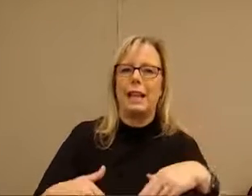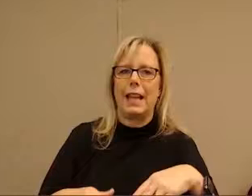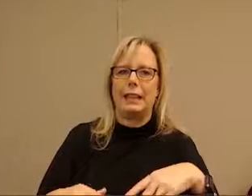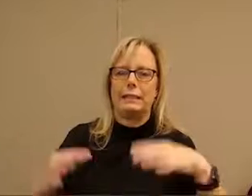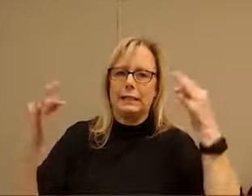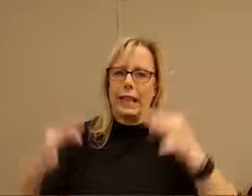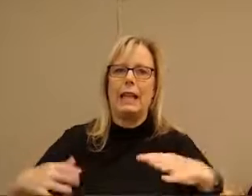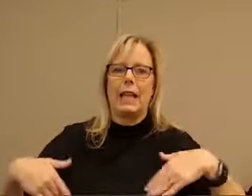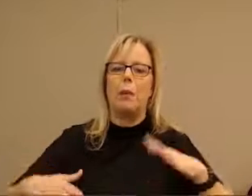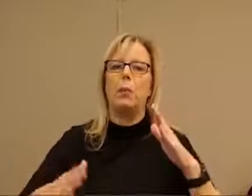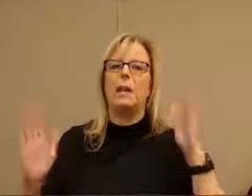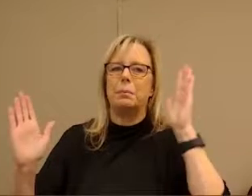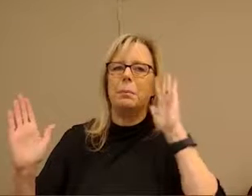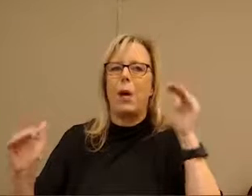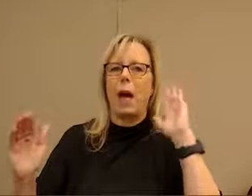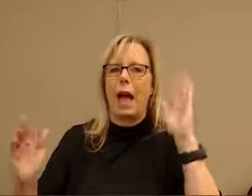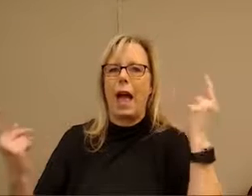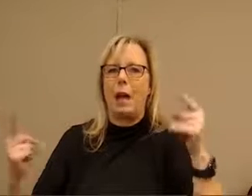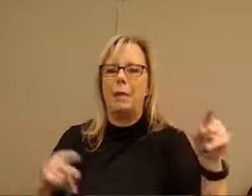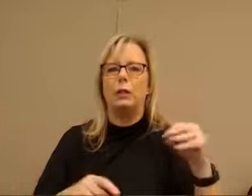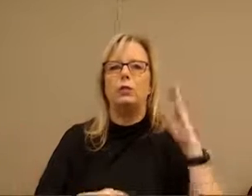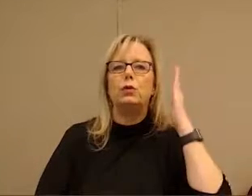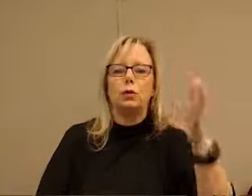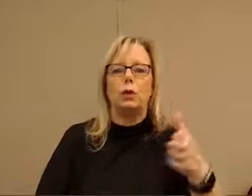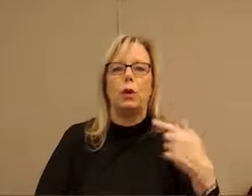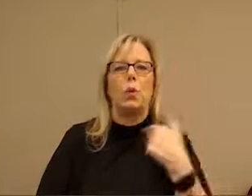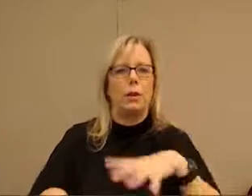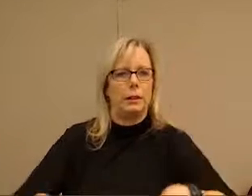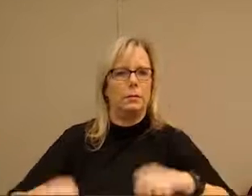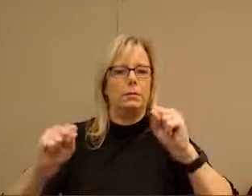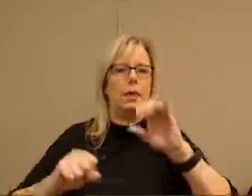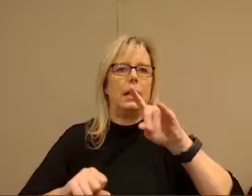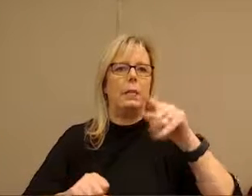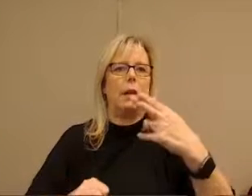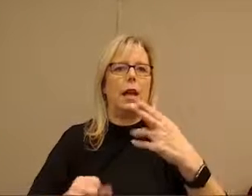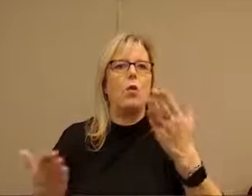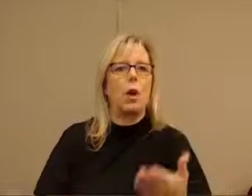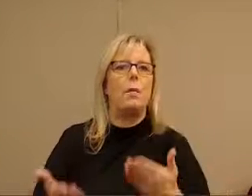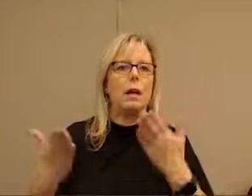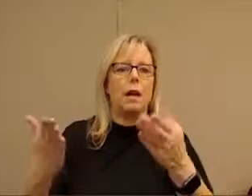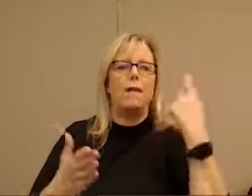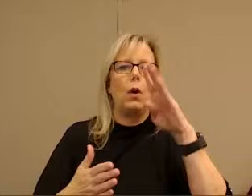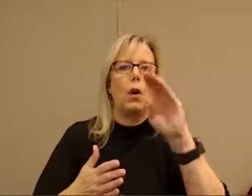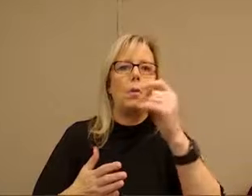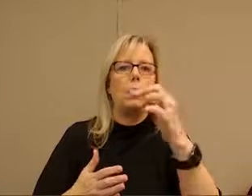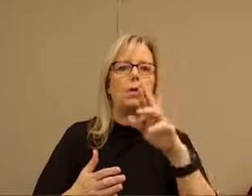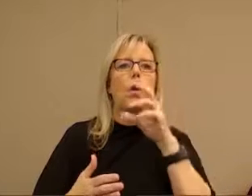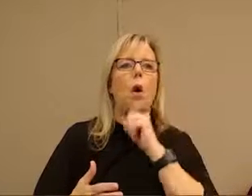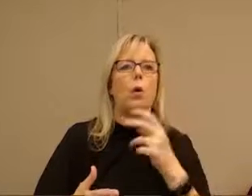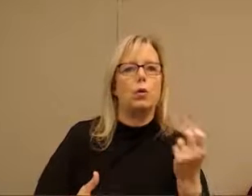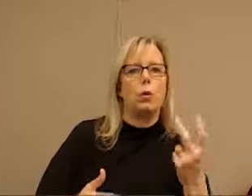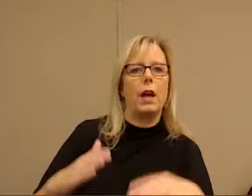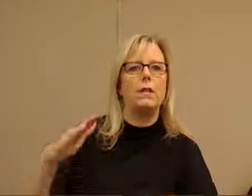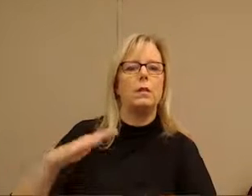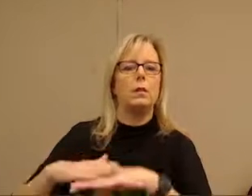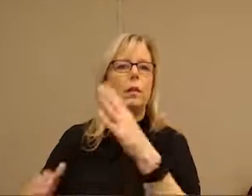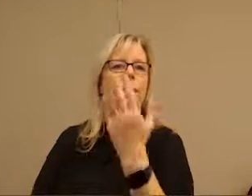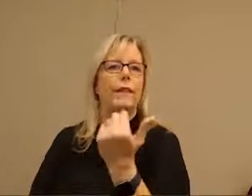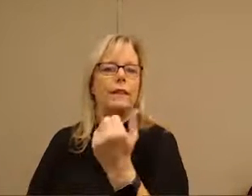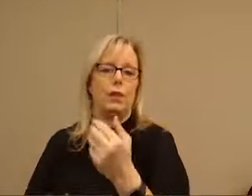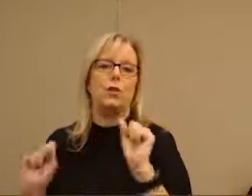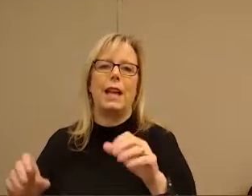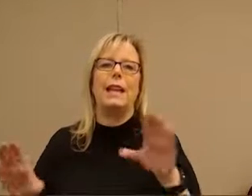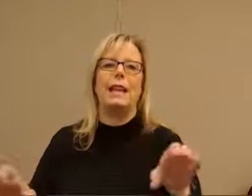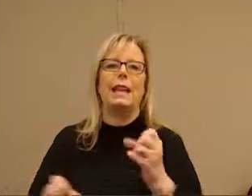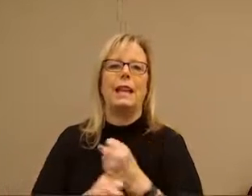the near future. And then IDPH did adopt the recommendation for boosters for 12 to 15-year-olds. So you can now get those at